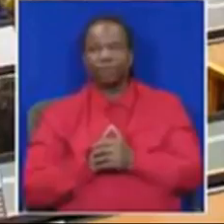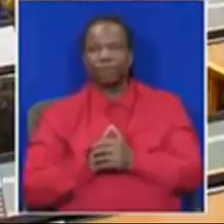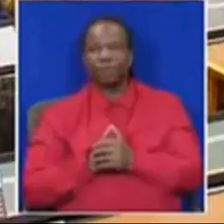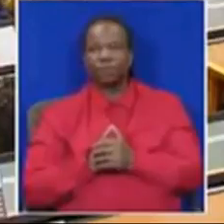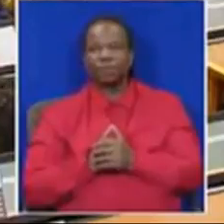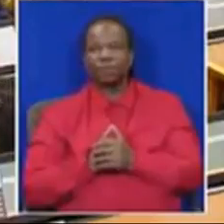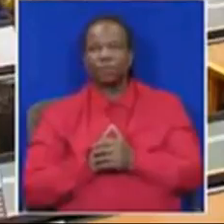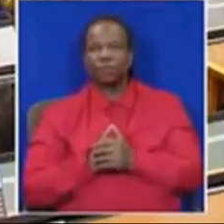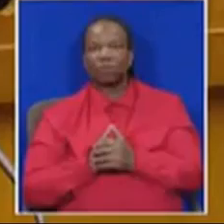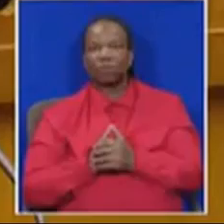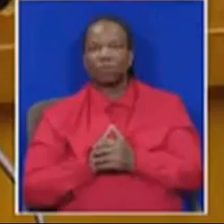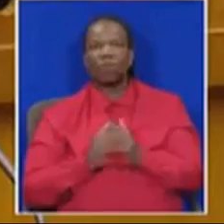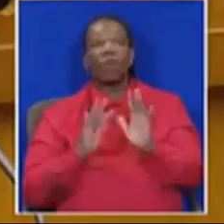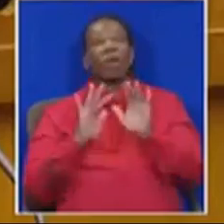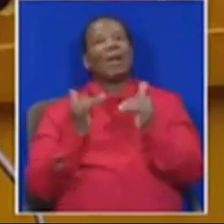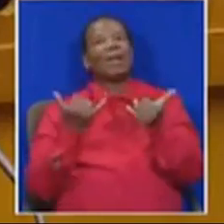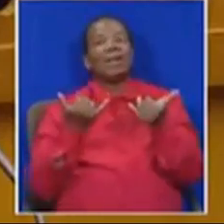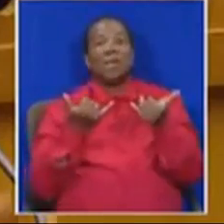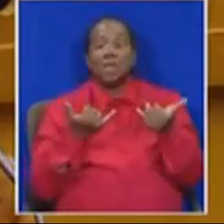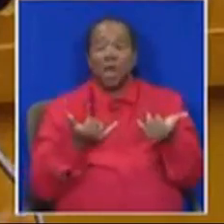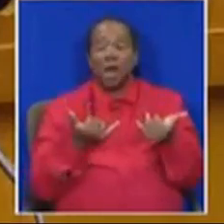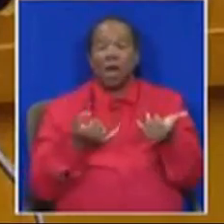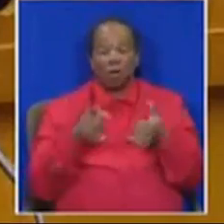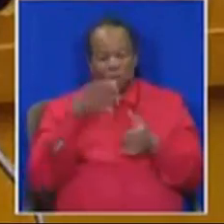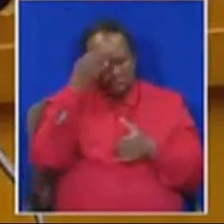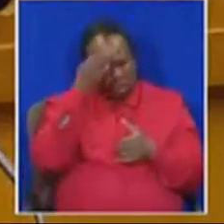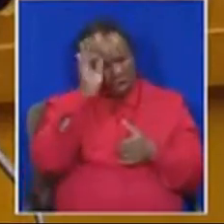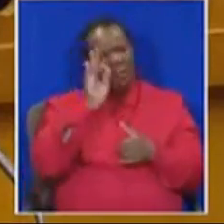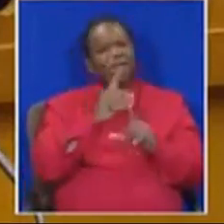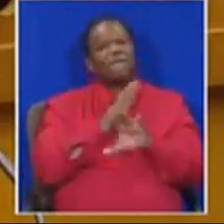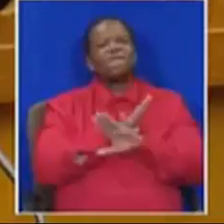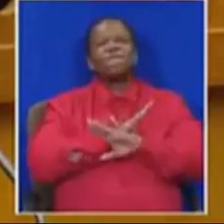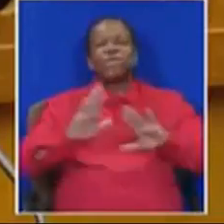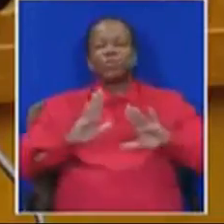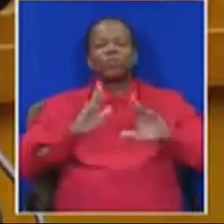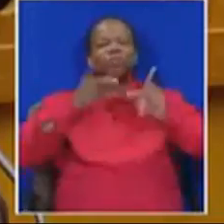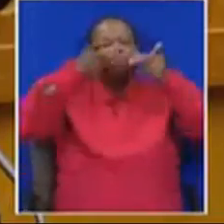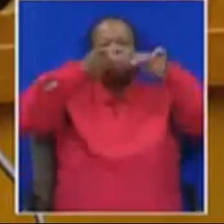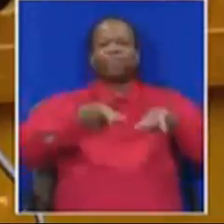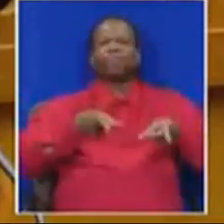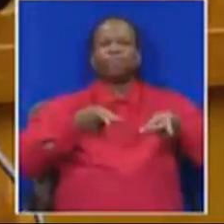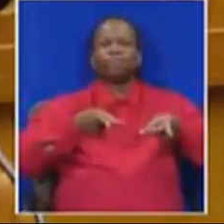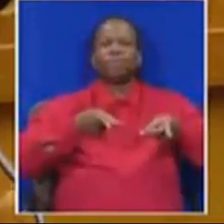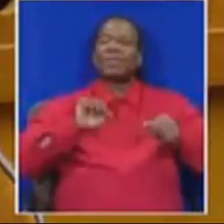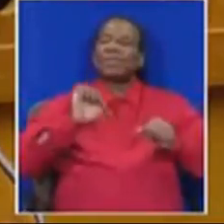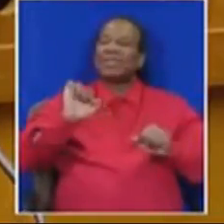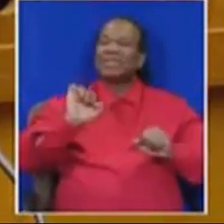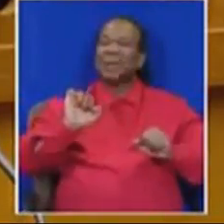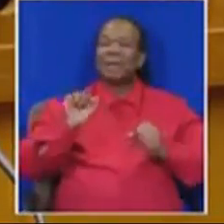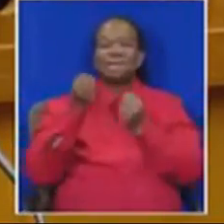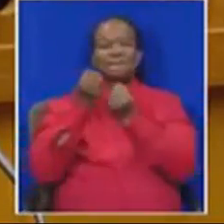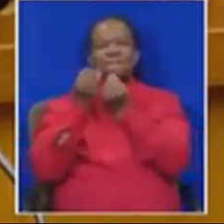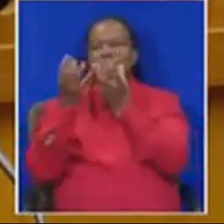We have taken decisive measures to address concerns that have been raised by a number